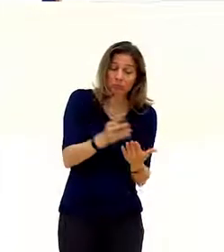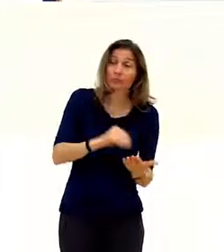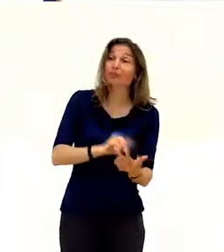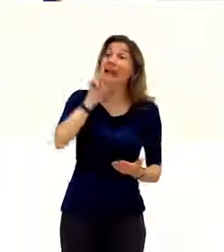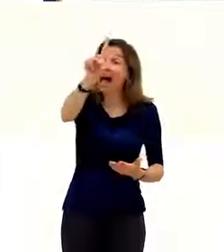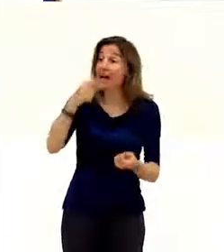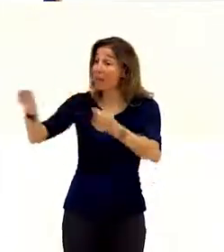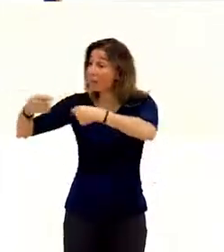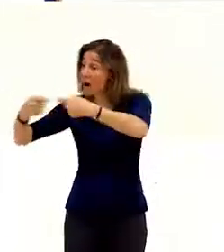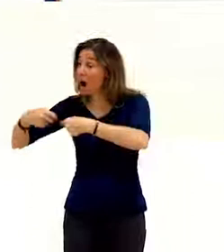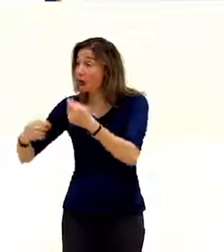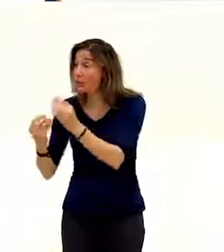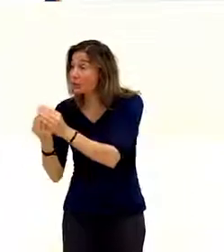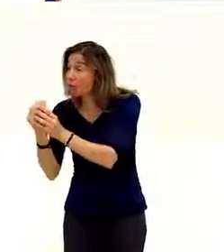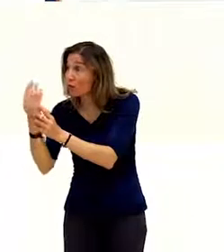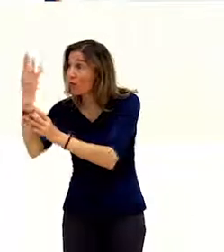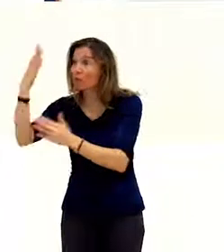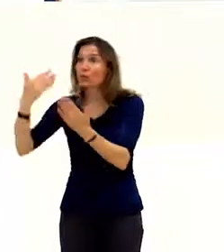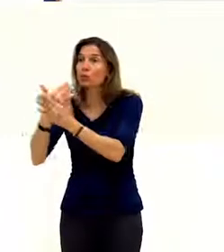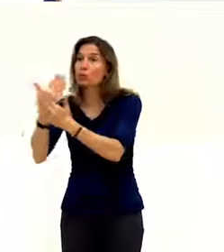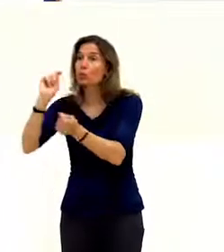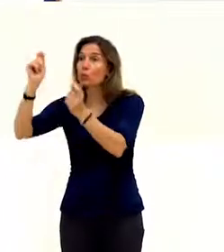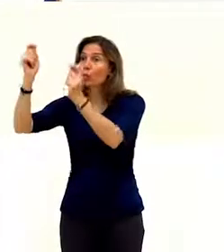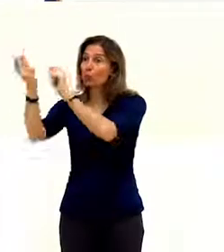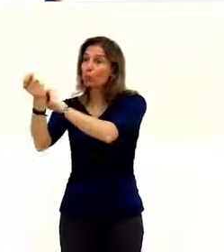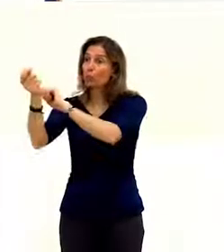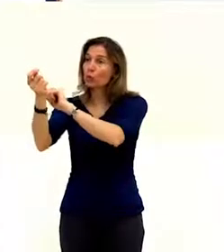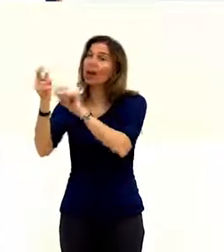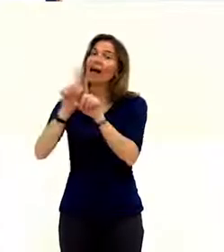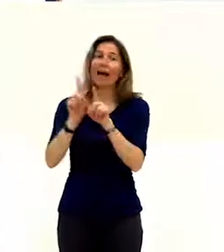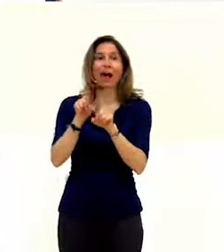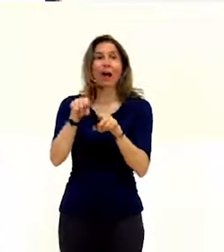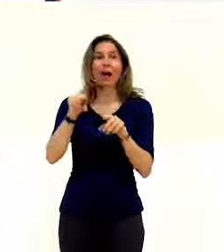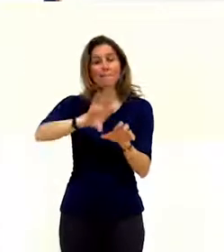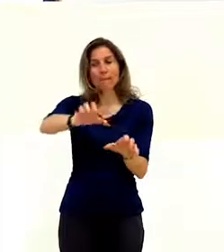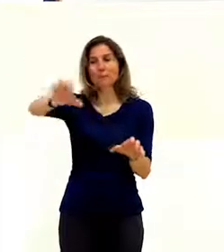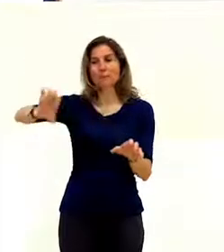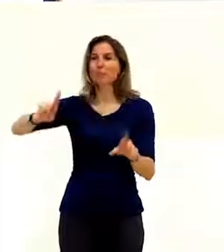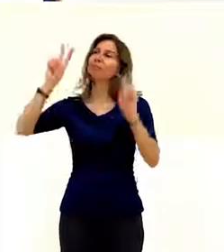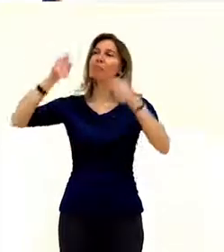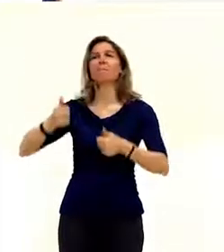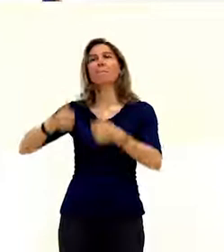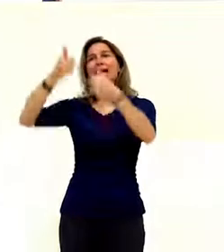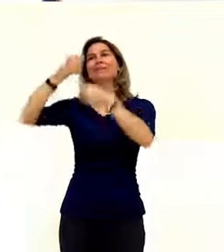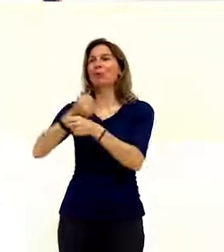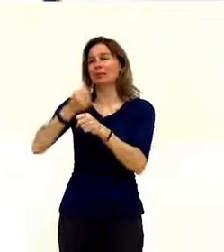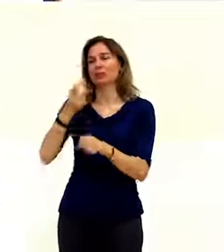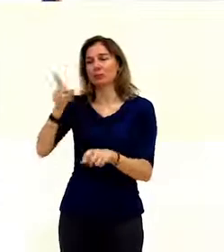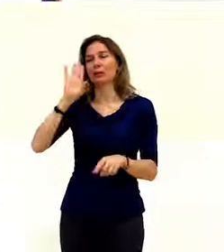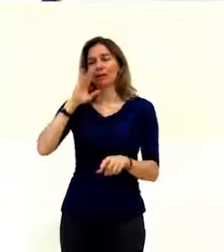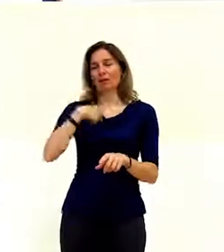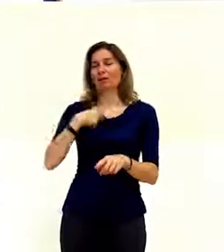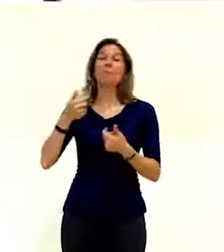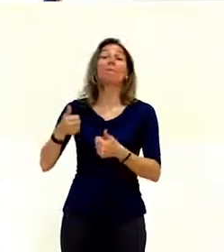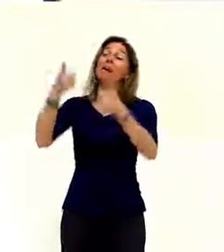market. In other words, member states' best practice. You hear that quite often from me, many times. The